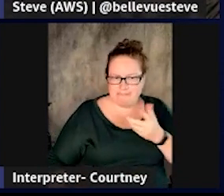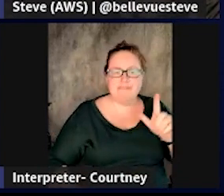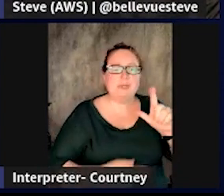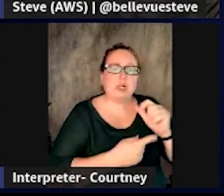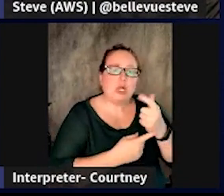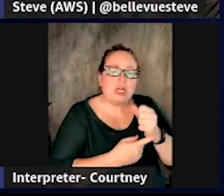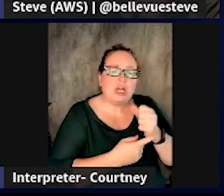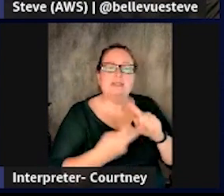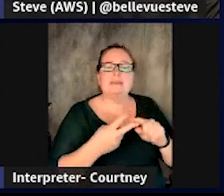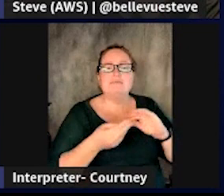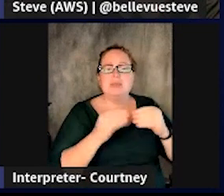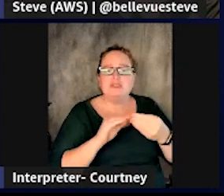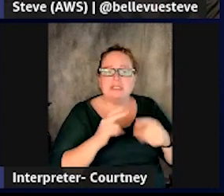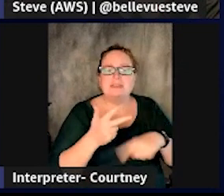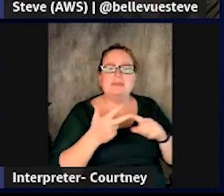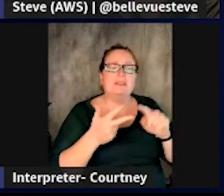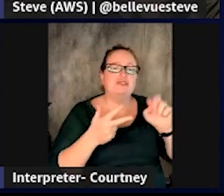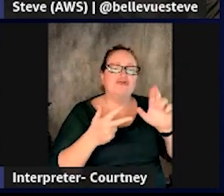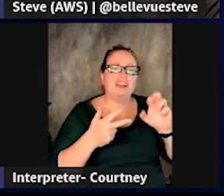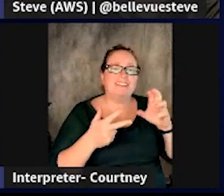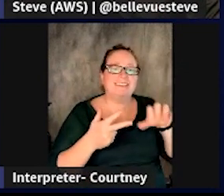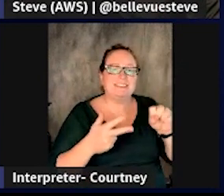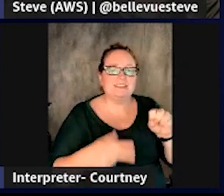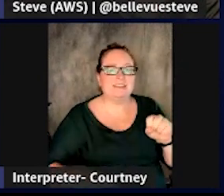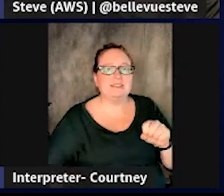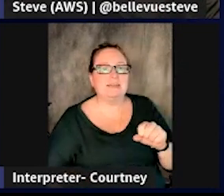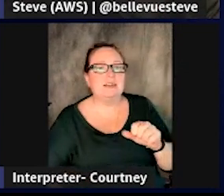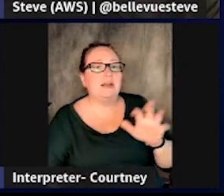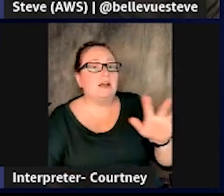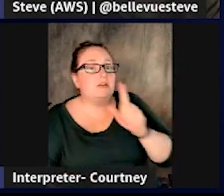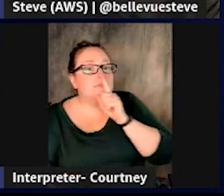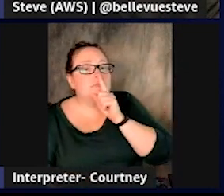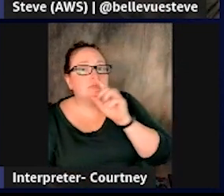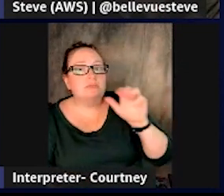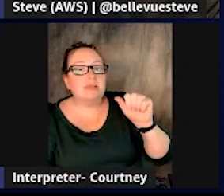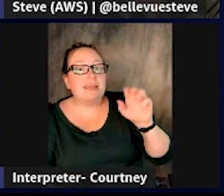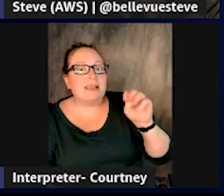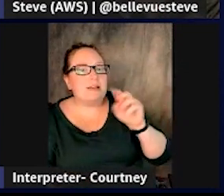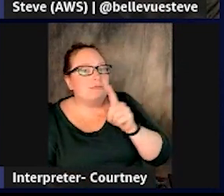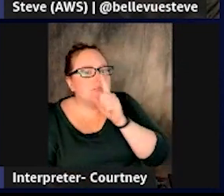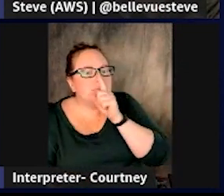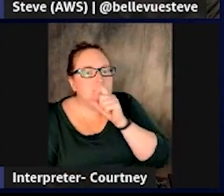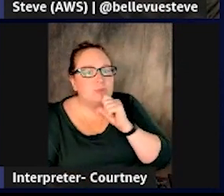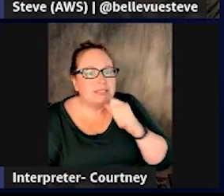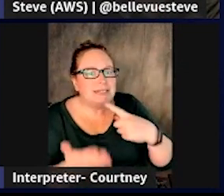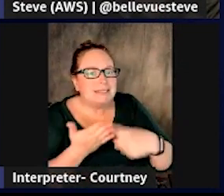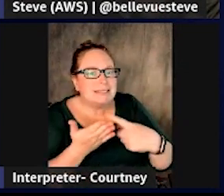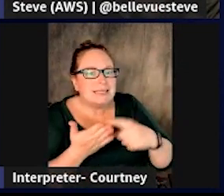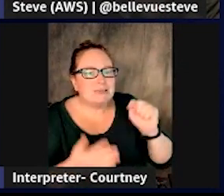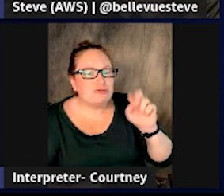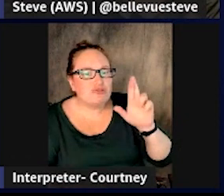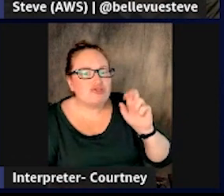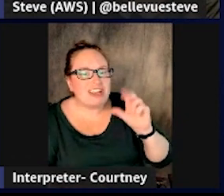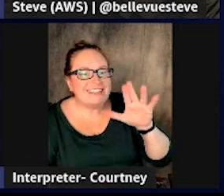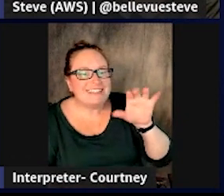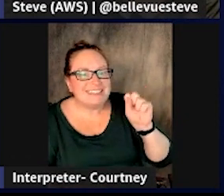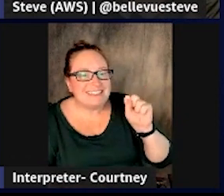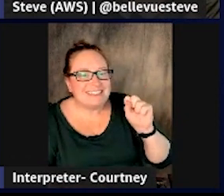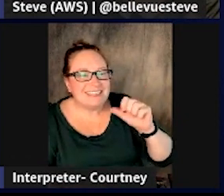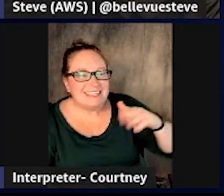metrics, or traces. Then I identify. Sorry, Jared, we didn't talk about traces yet. That's it's something near and